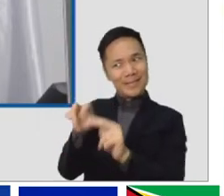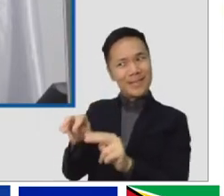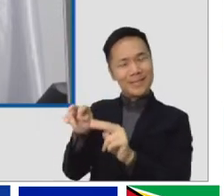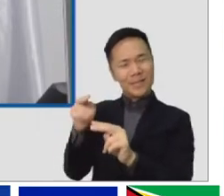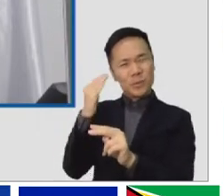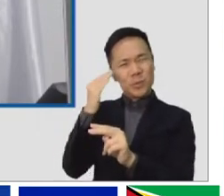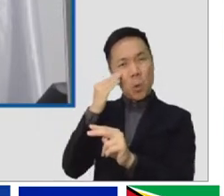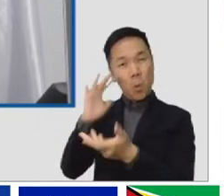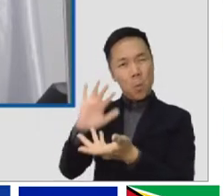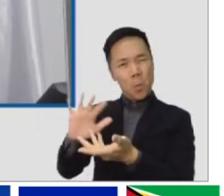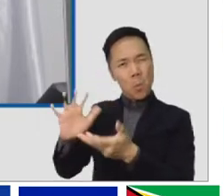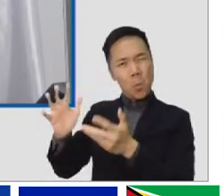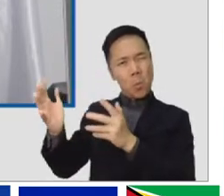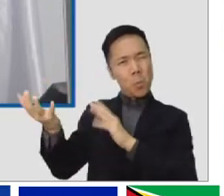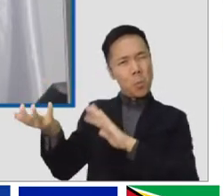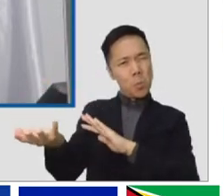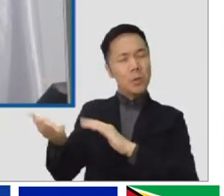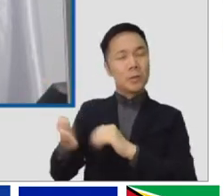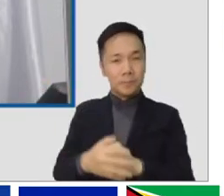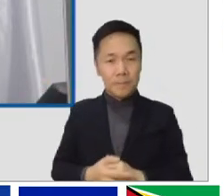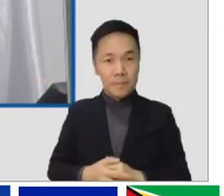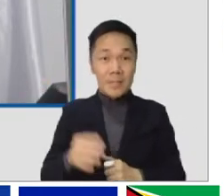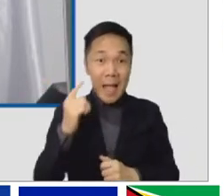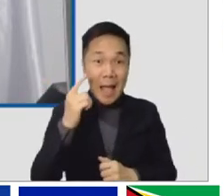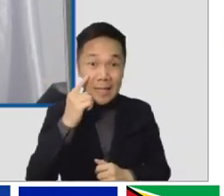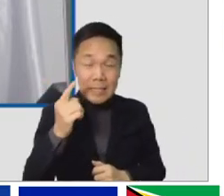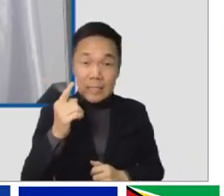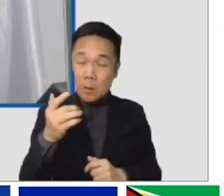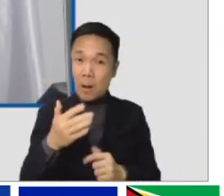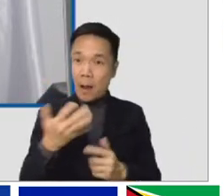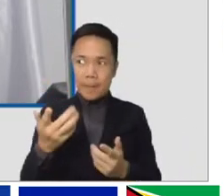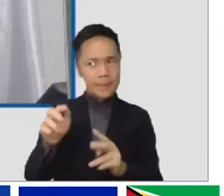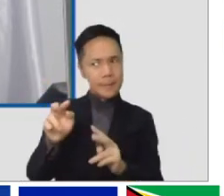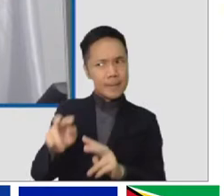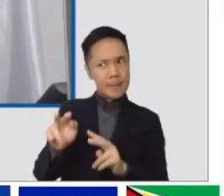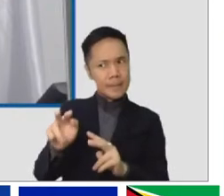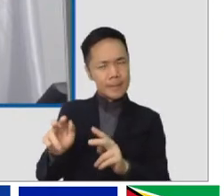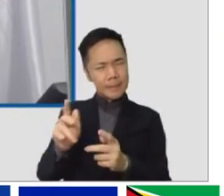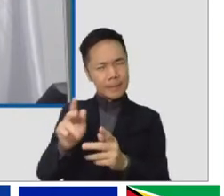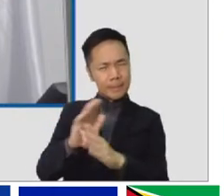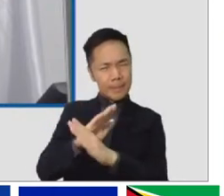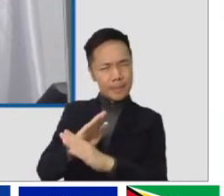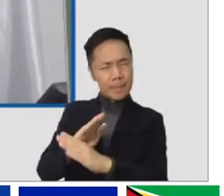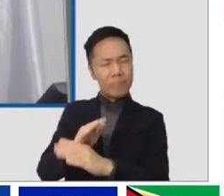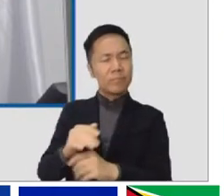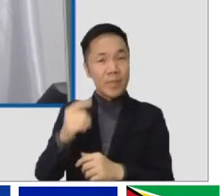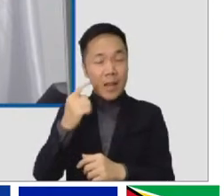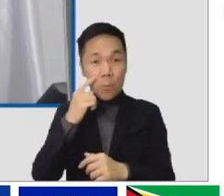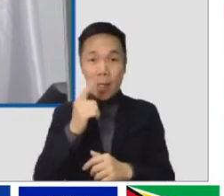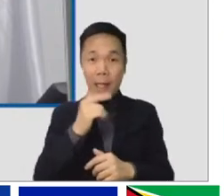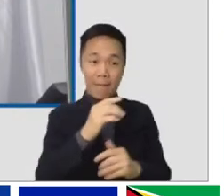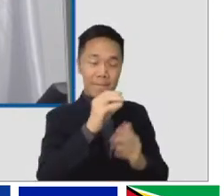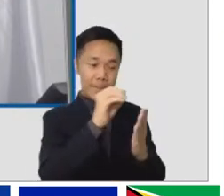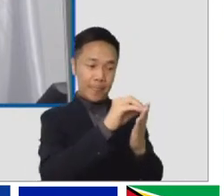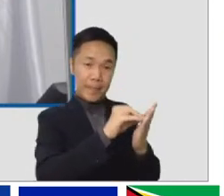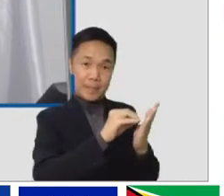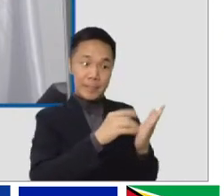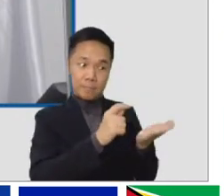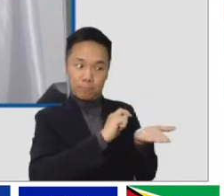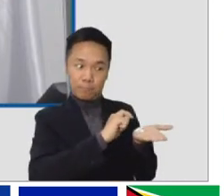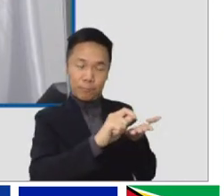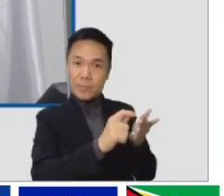mainly the possible consequences. We have implemented through our platform coordination, monitoring